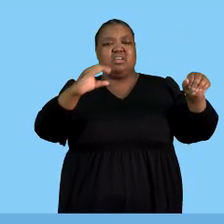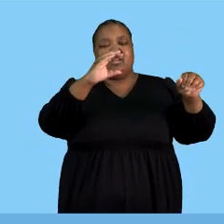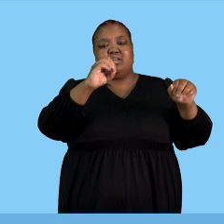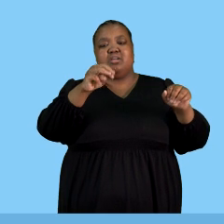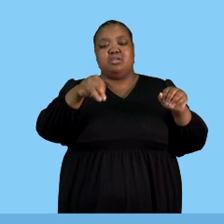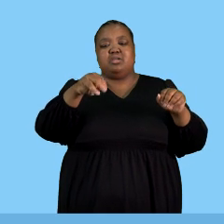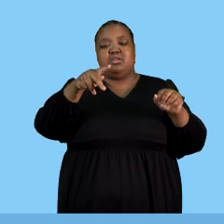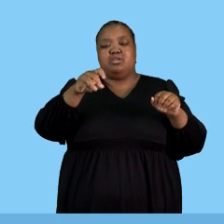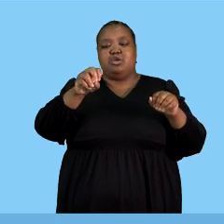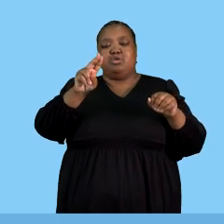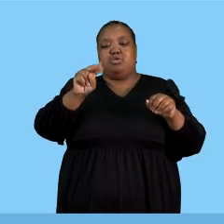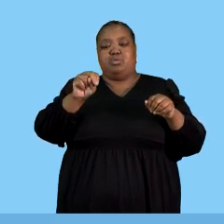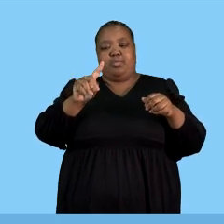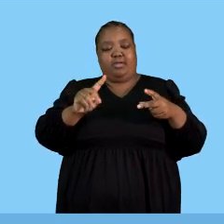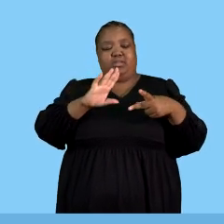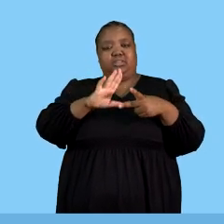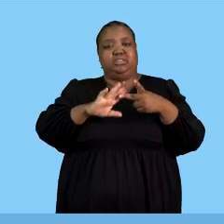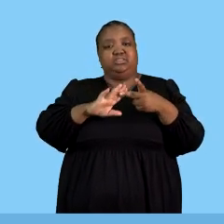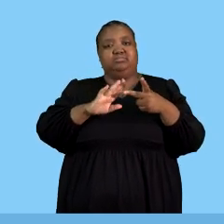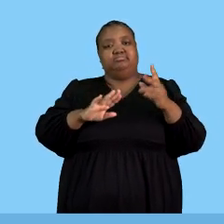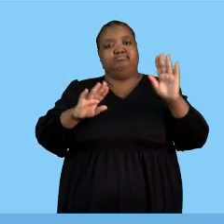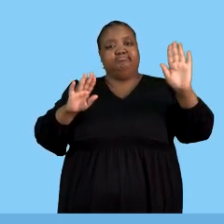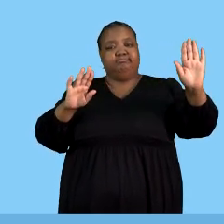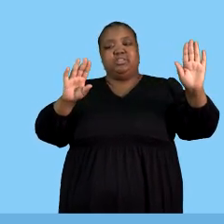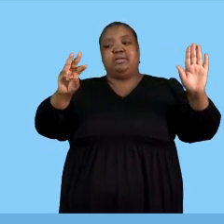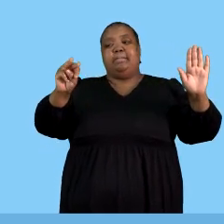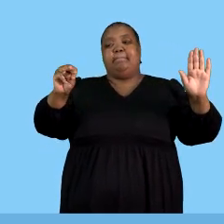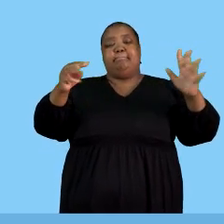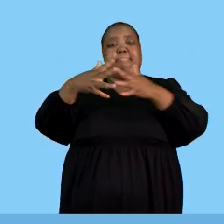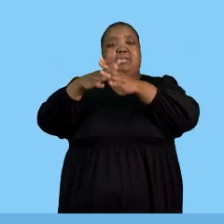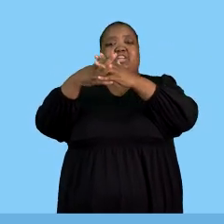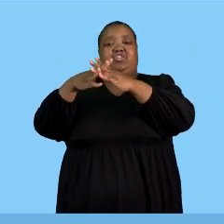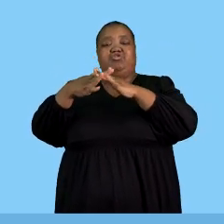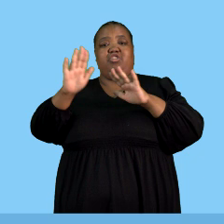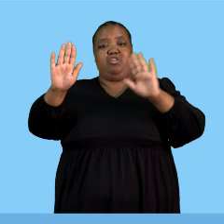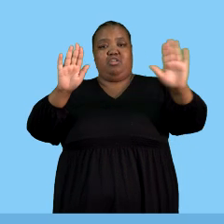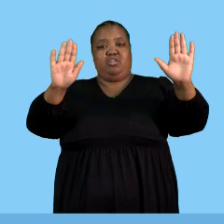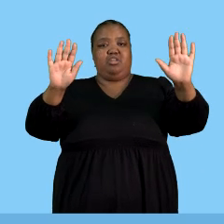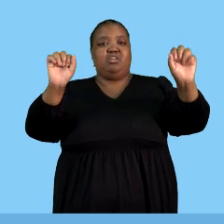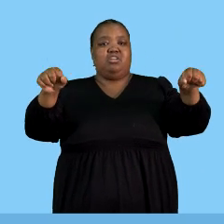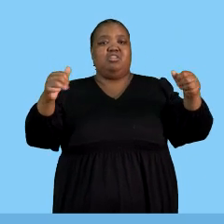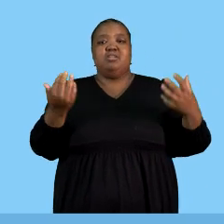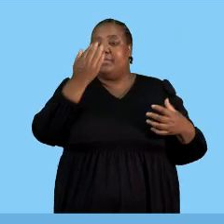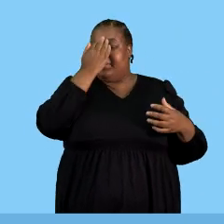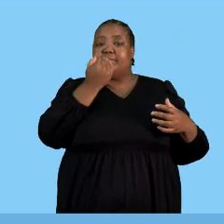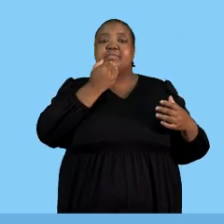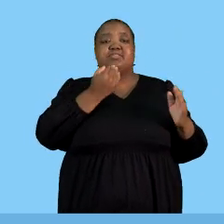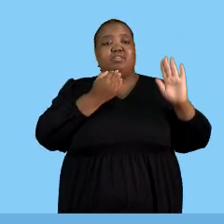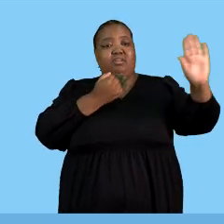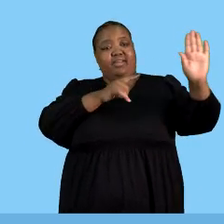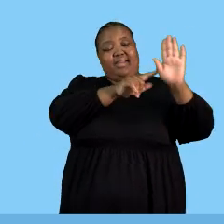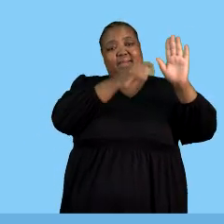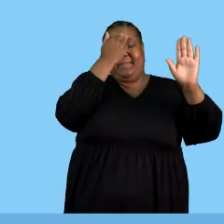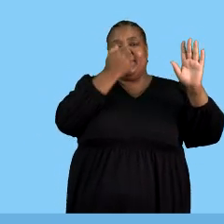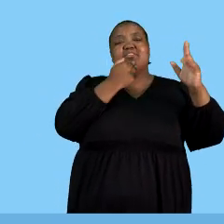are both of a compound and of a mixture. This picture that I have here, it is not a mixture.